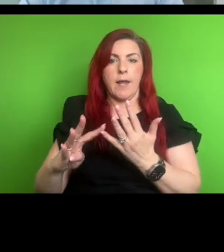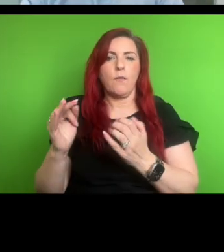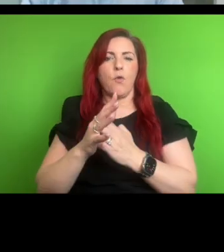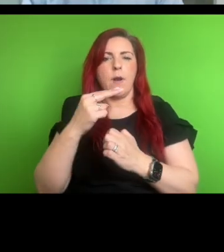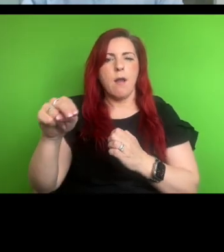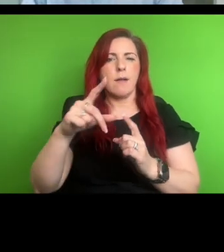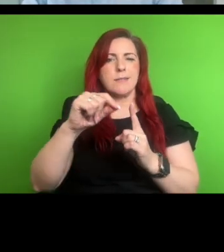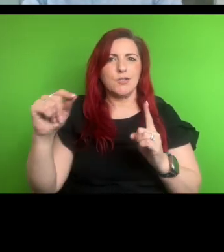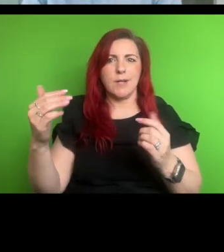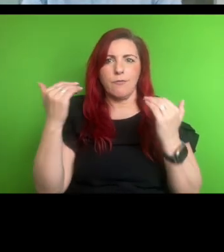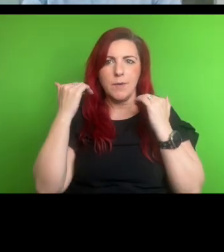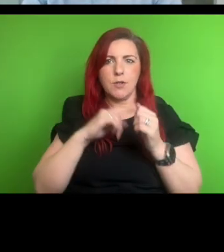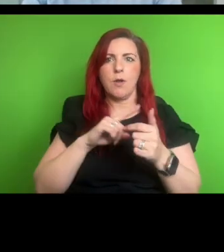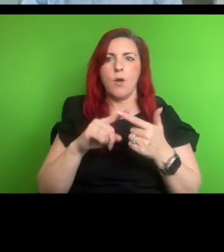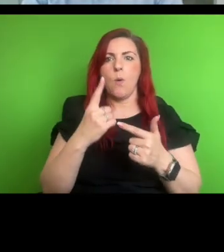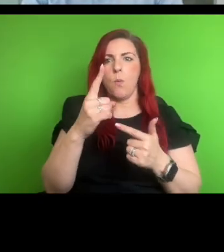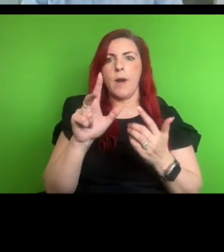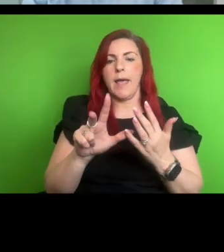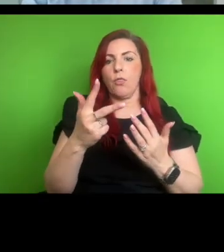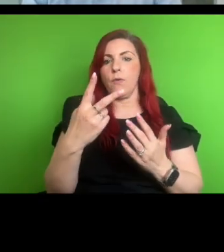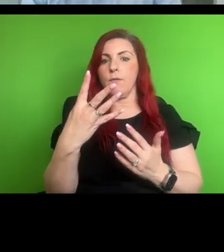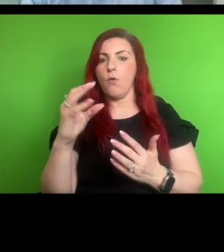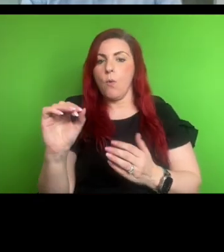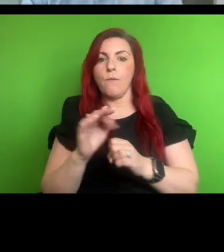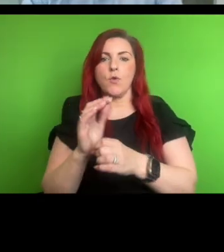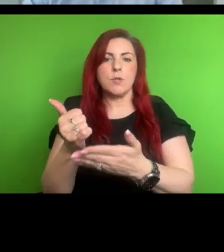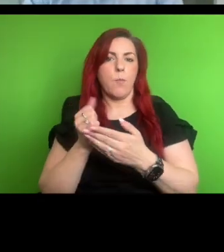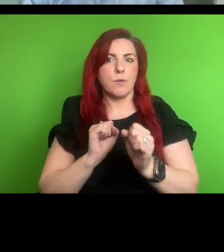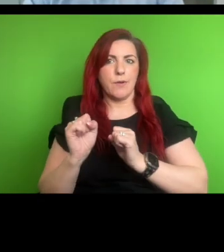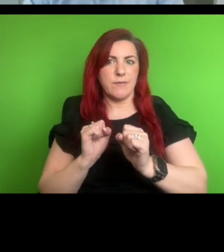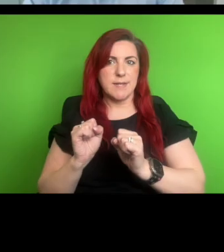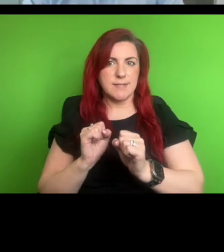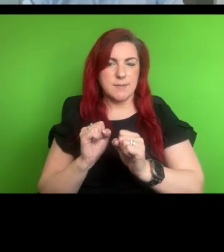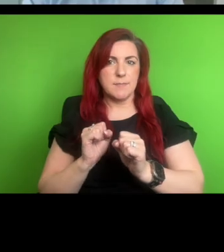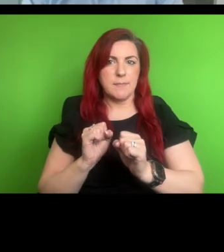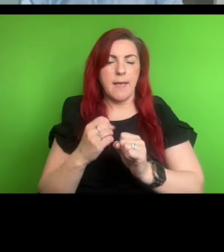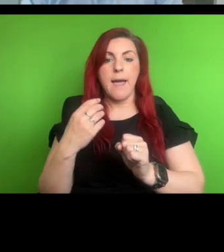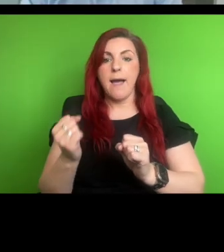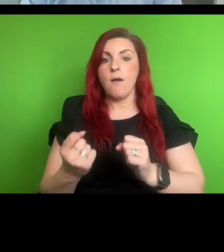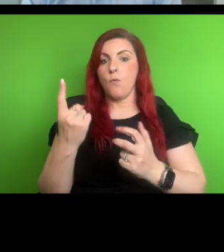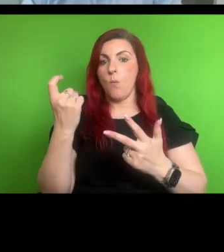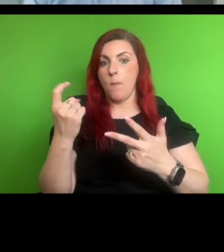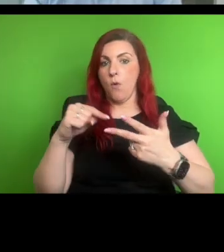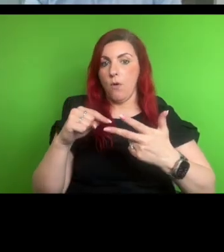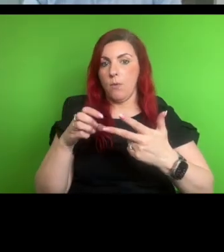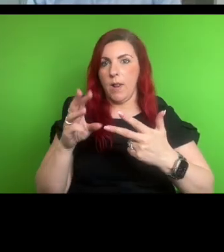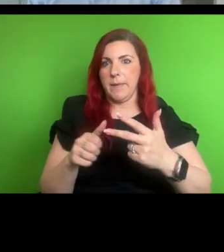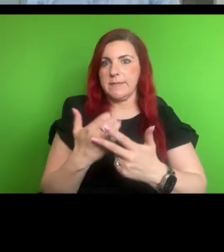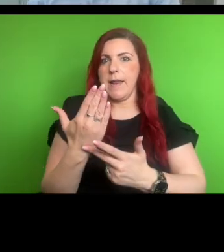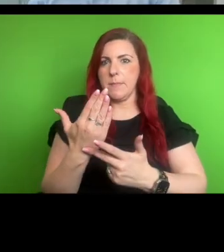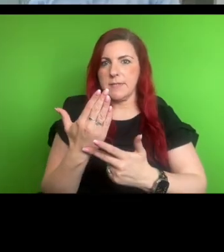18340 for support services. There is another standard being developed on the accessibility of